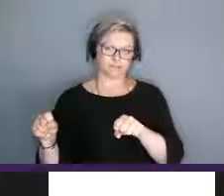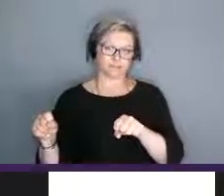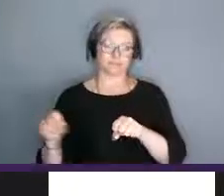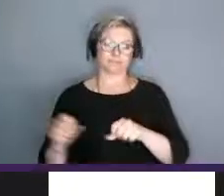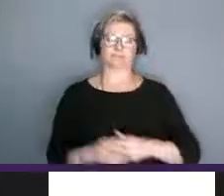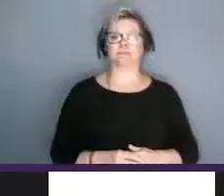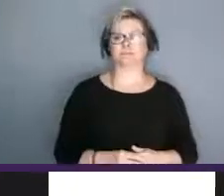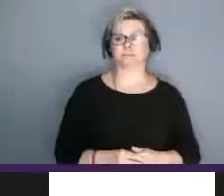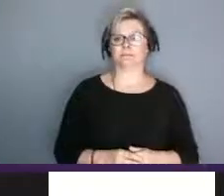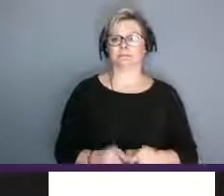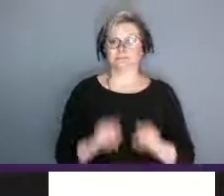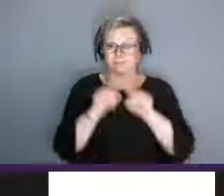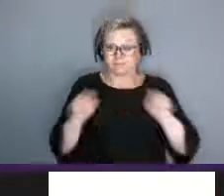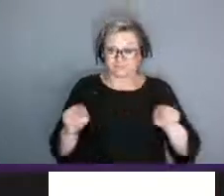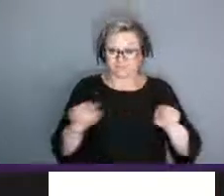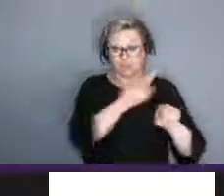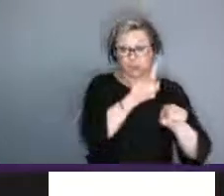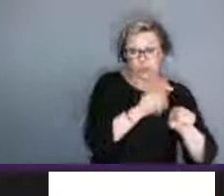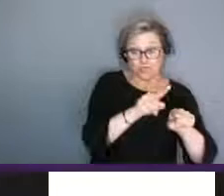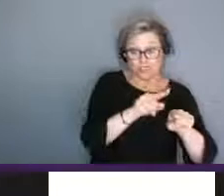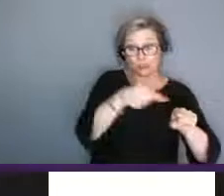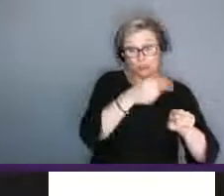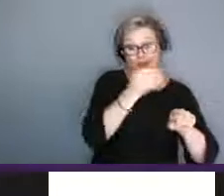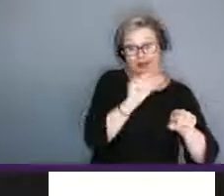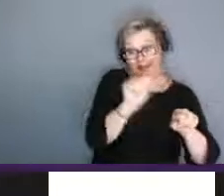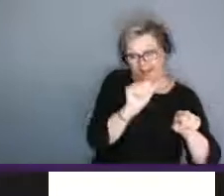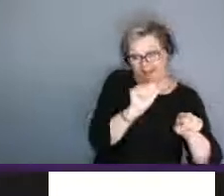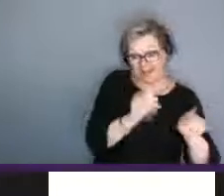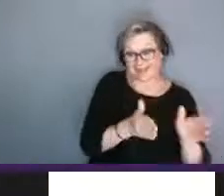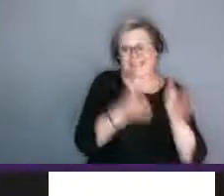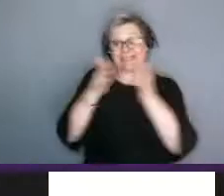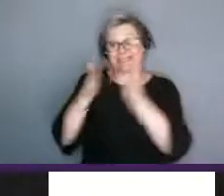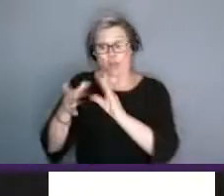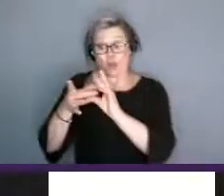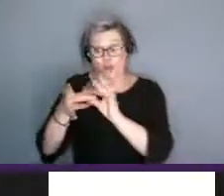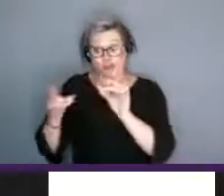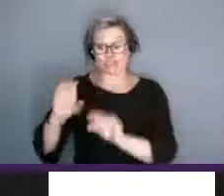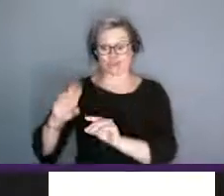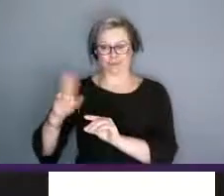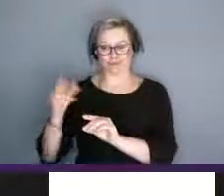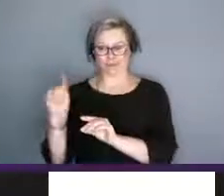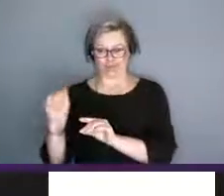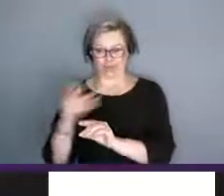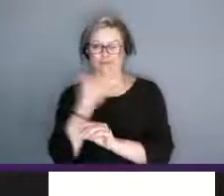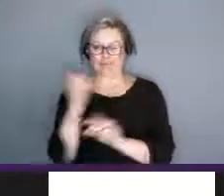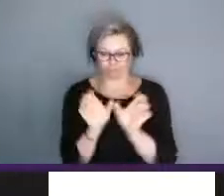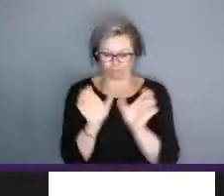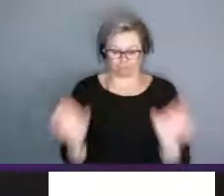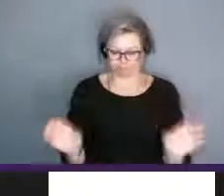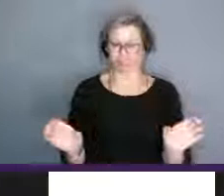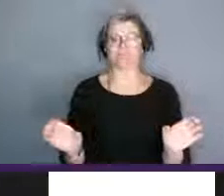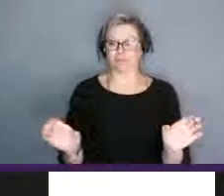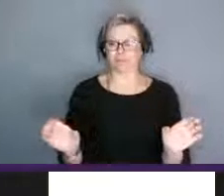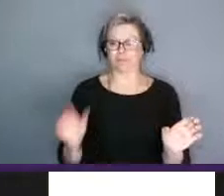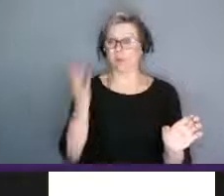between the two, it makes it a little easier for us to follow up to make sure that your questions are answered at the end if you put them in that question box, so we don't